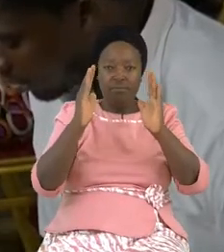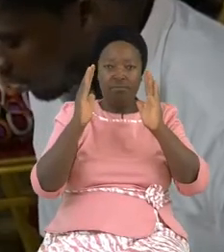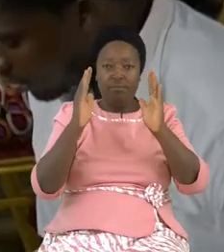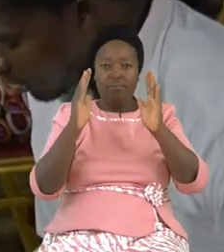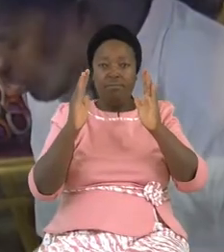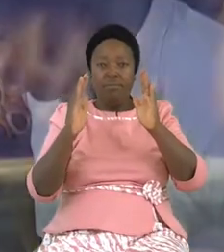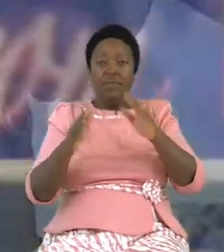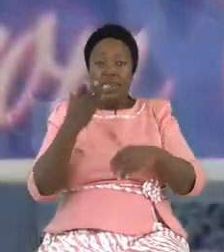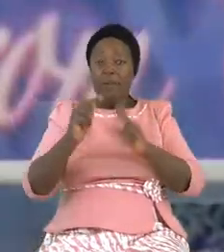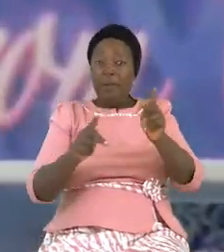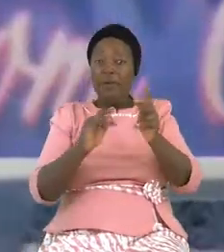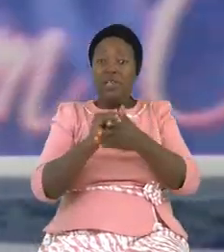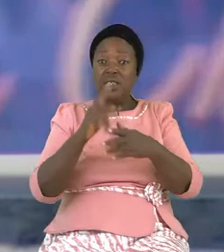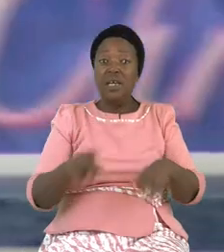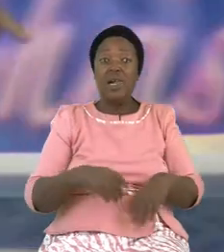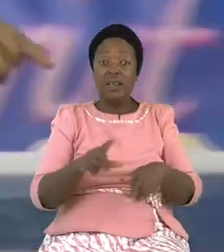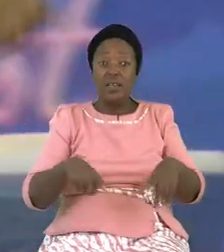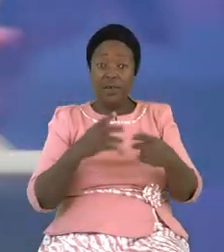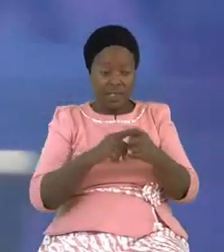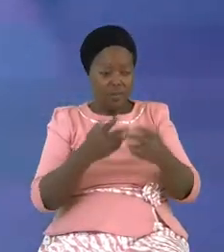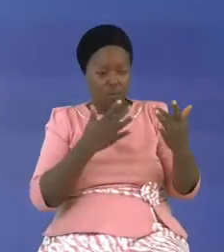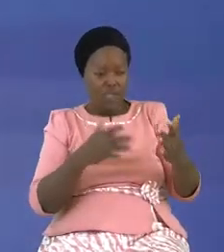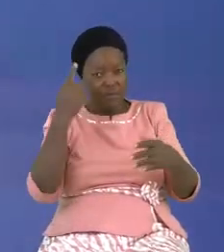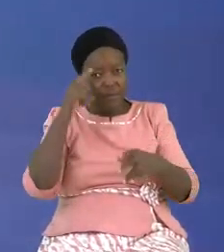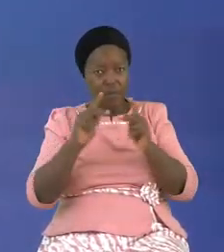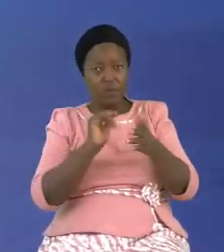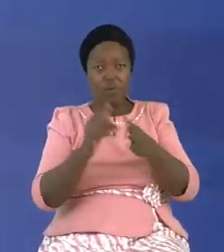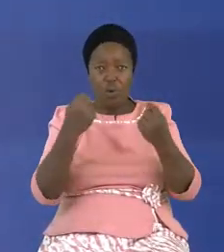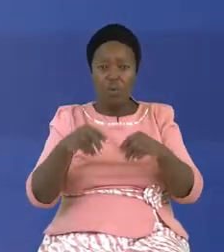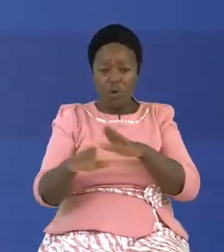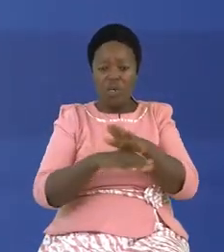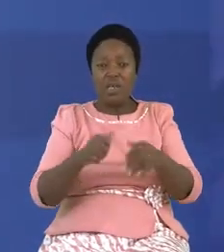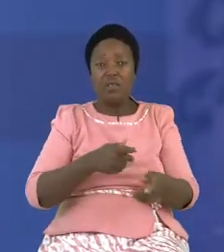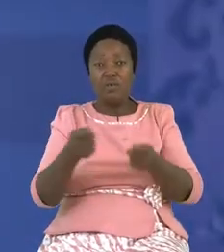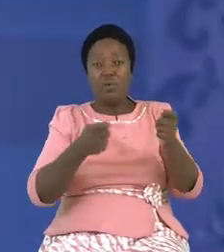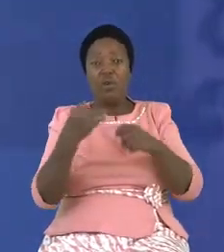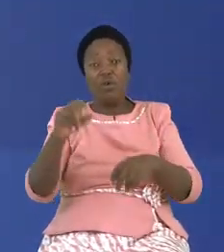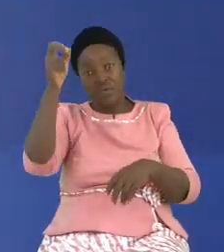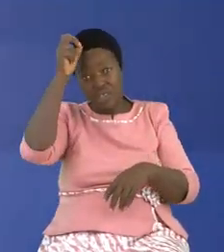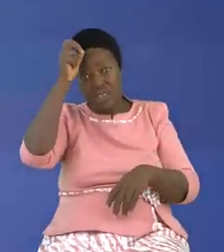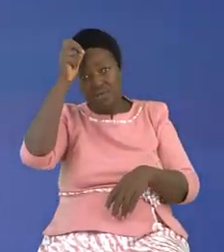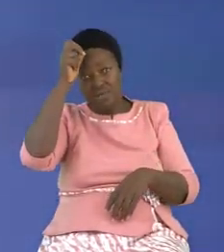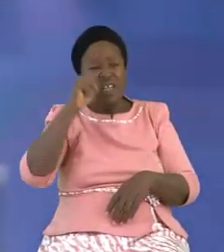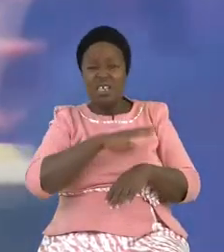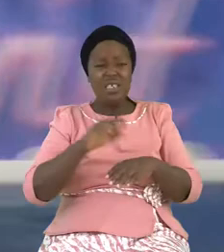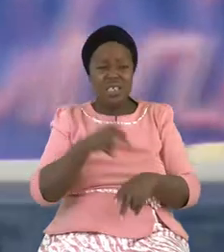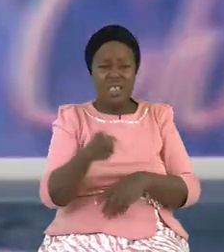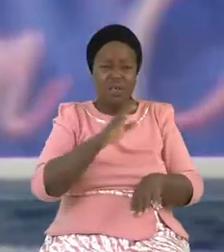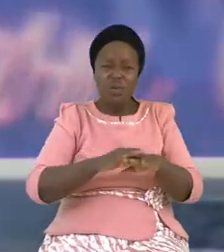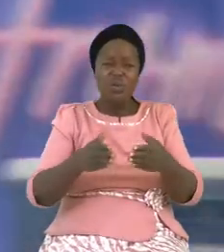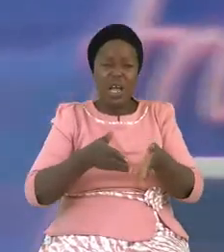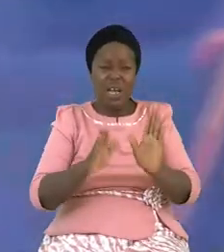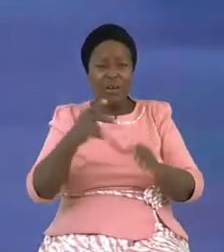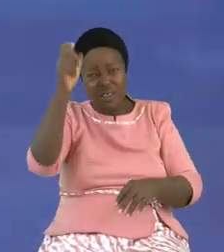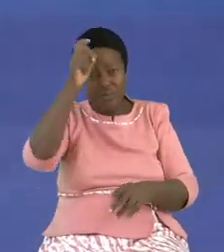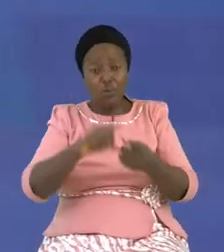in a hurry to come under the dominion of Satan, of the devil. They don't allow the devil to come to